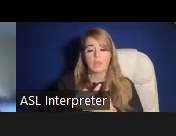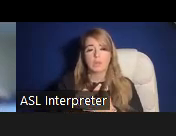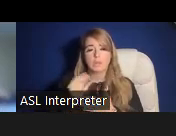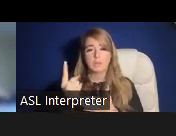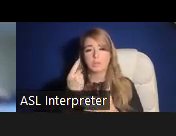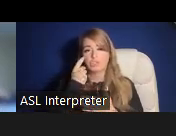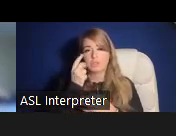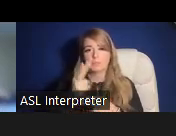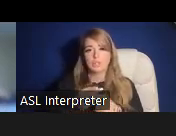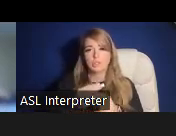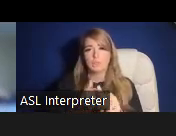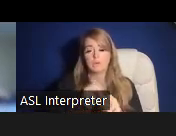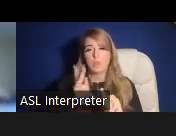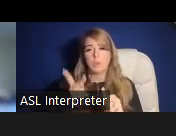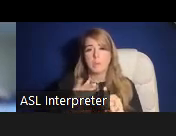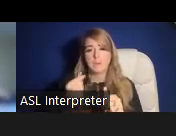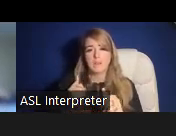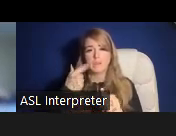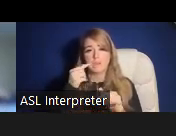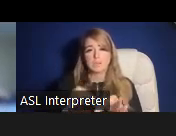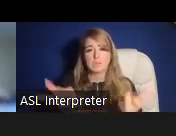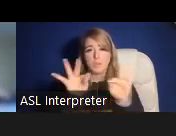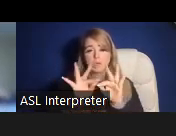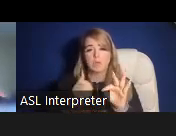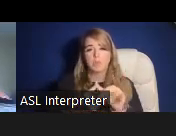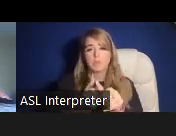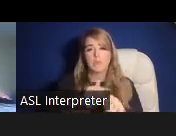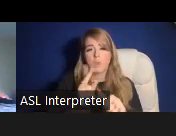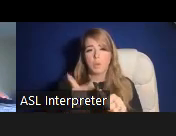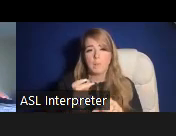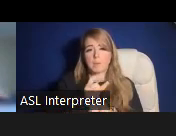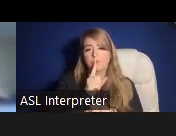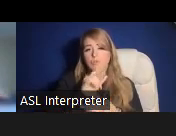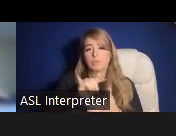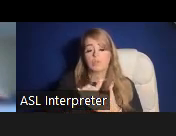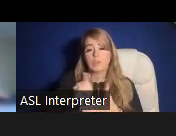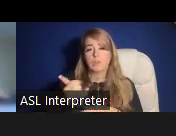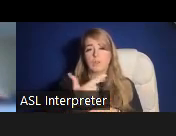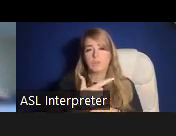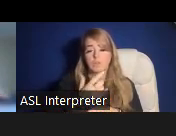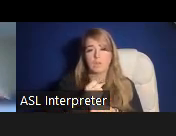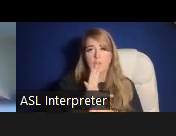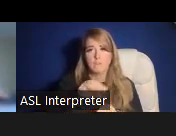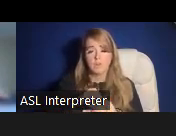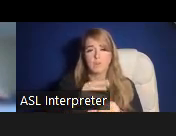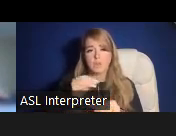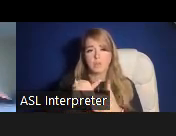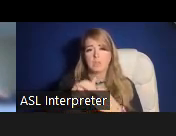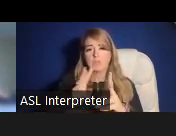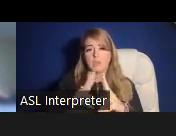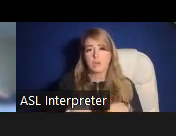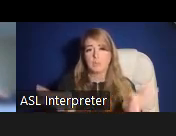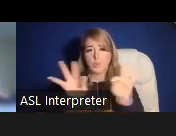mentioned follow-up, and I think following up, making sure that things get resolved is very, very